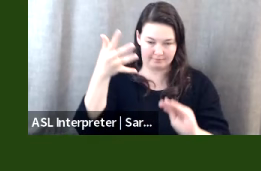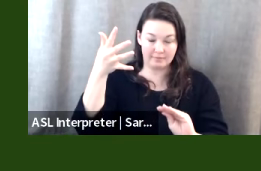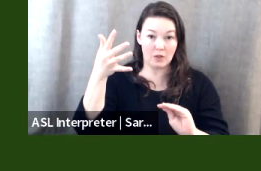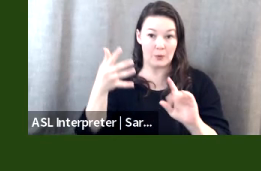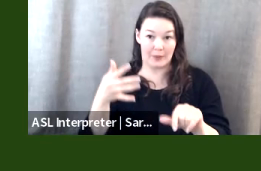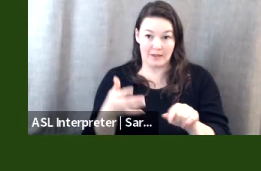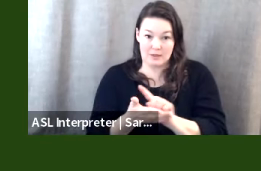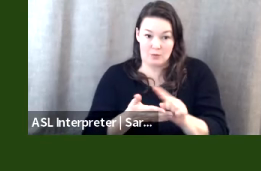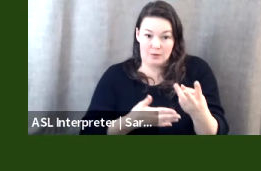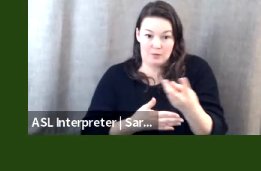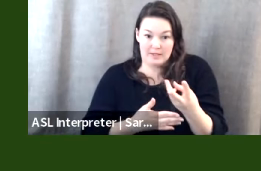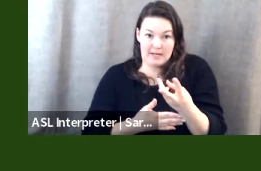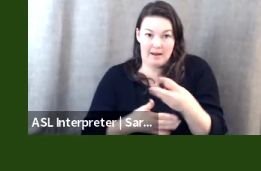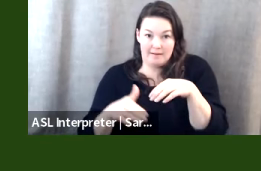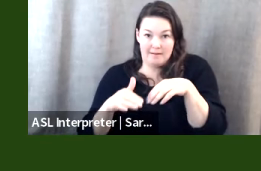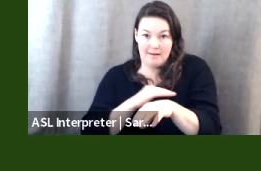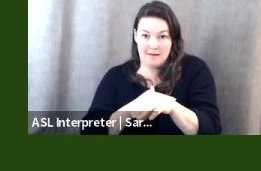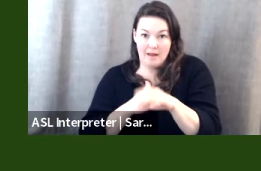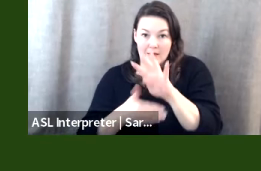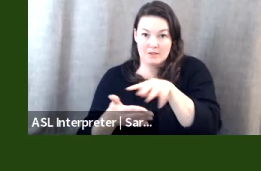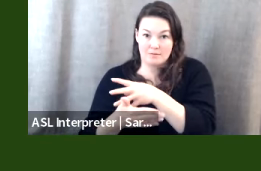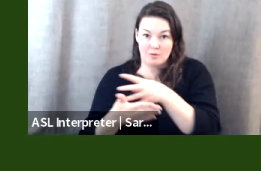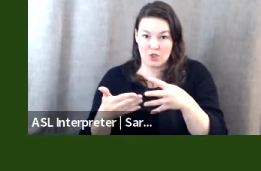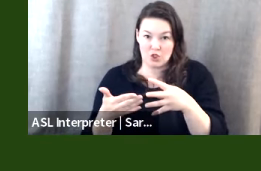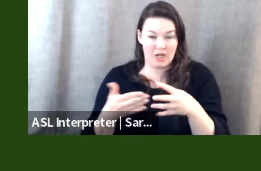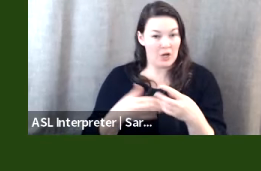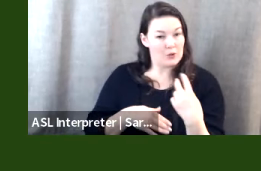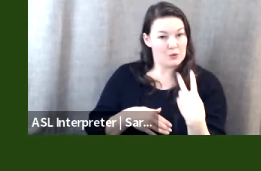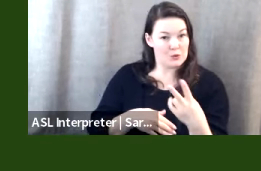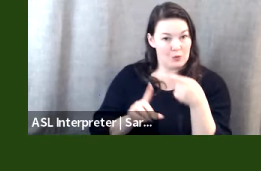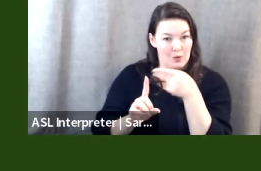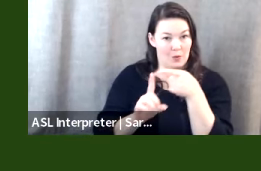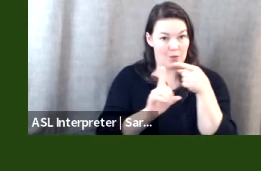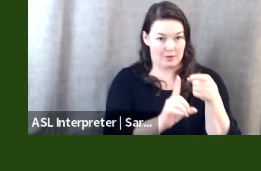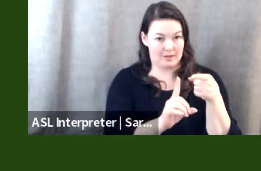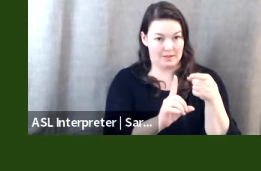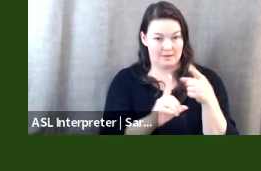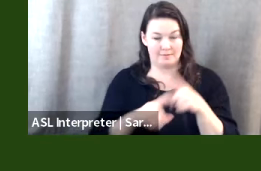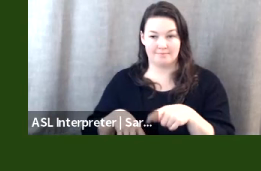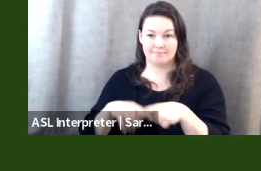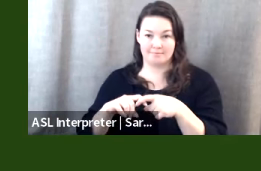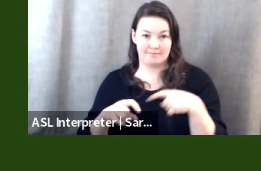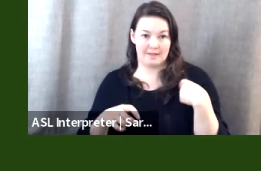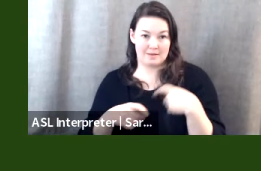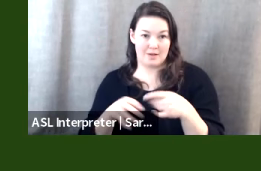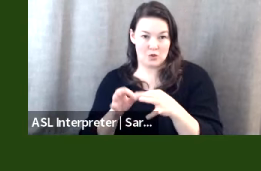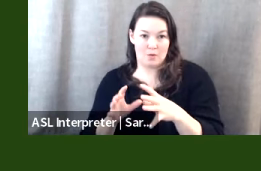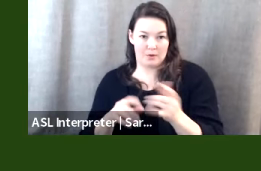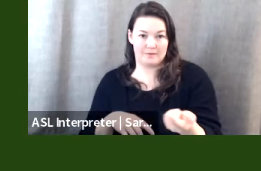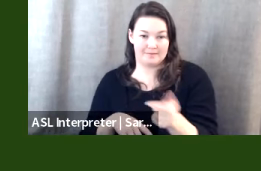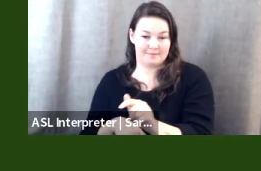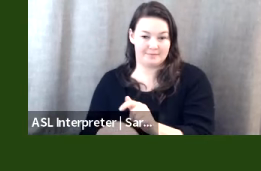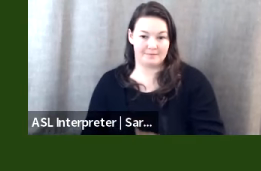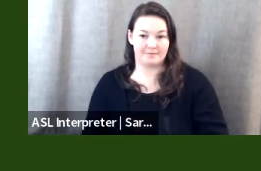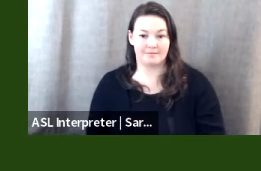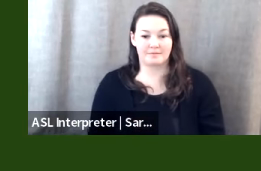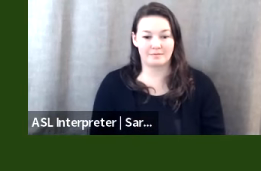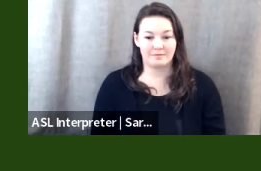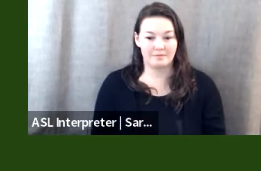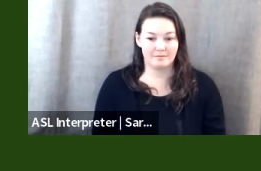into the spreadsheet and do two things. Entonces hubo varios puntos que se aclararon hoy, pero creo